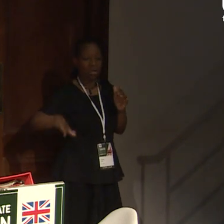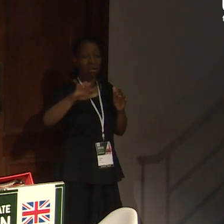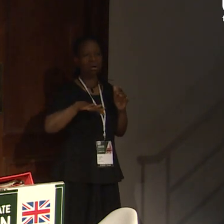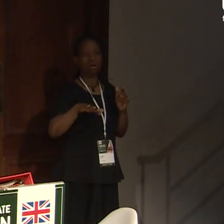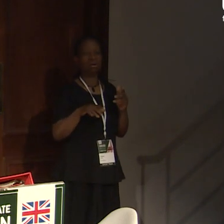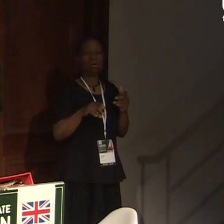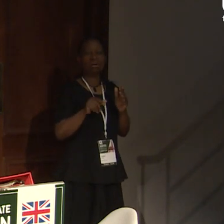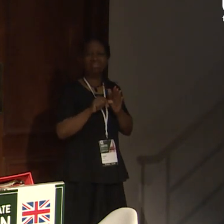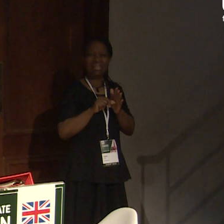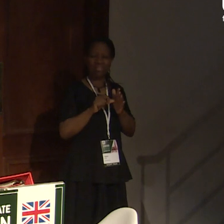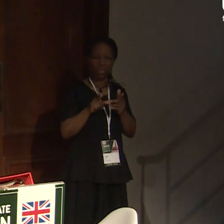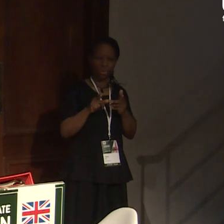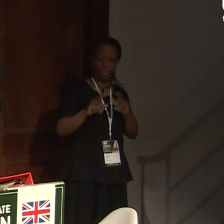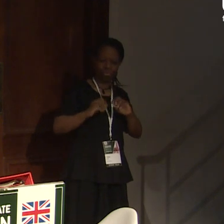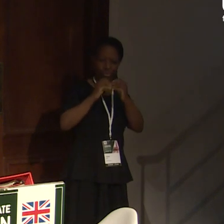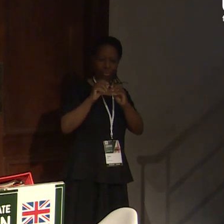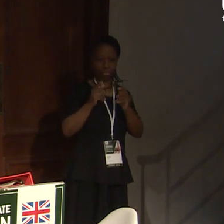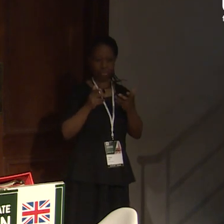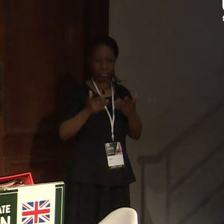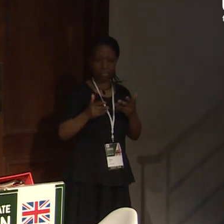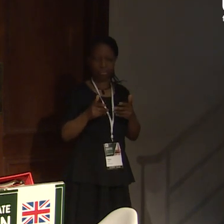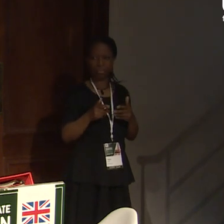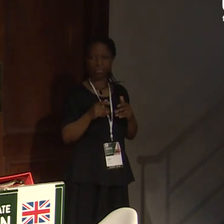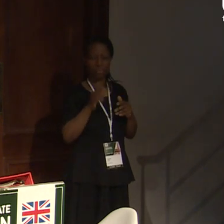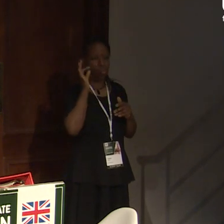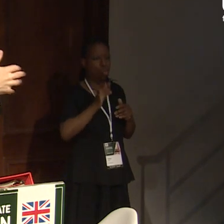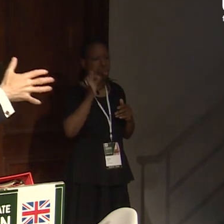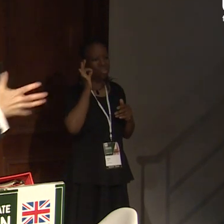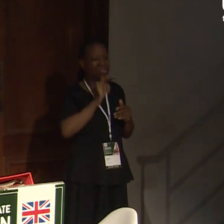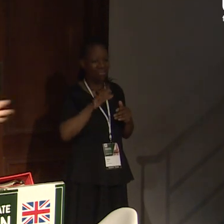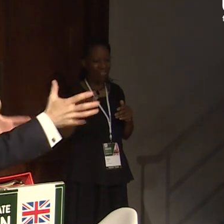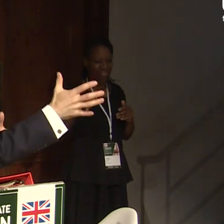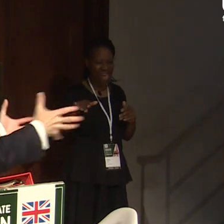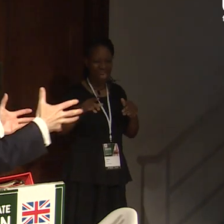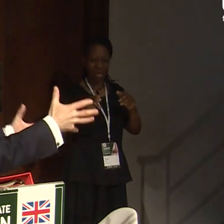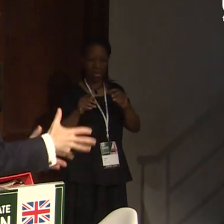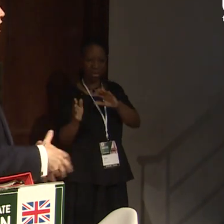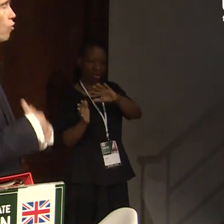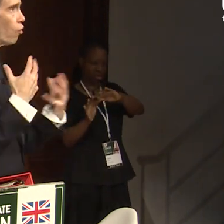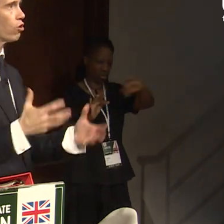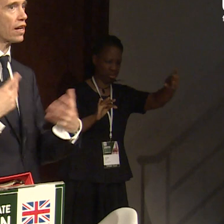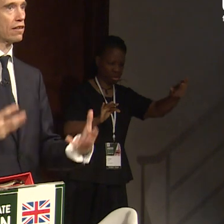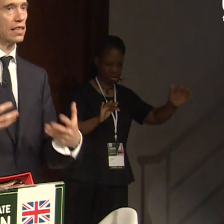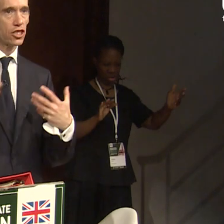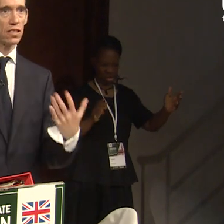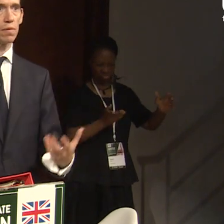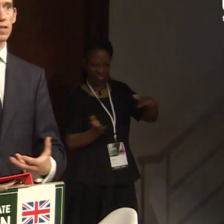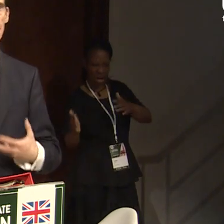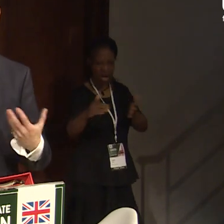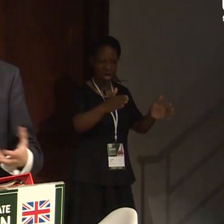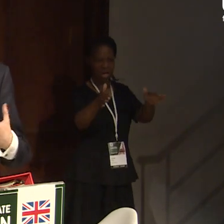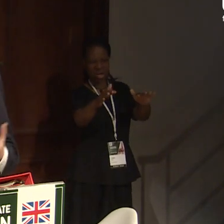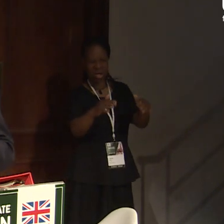catchment models change because the water jumps from one catchment to another, trees come down, rivers move, and all your calculations